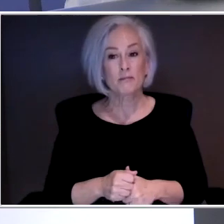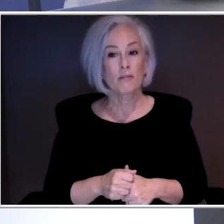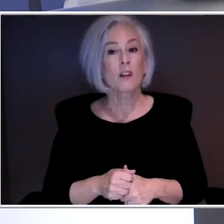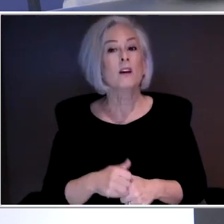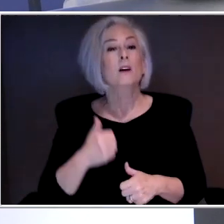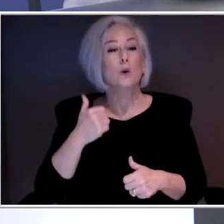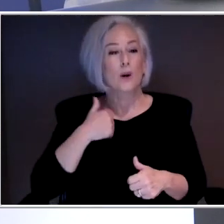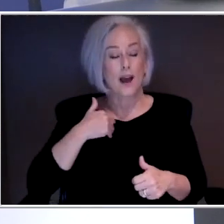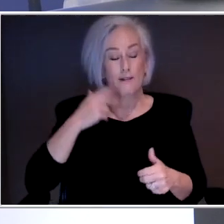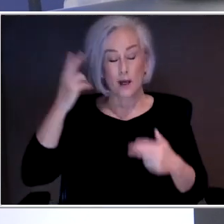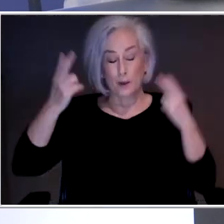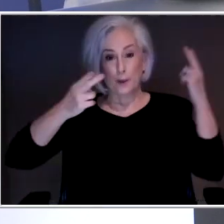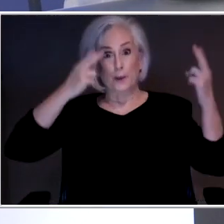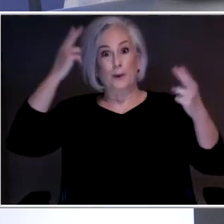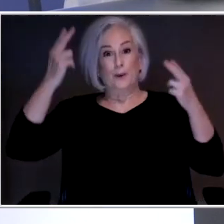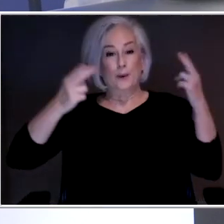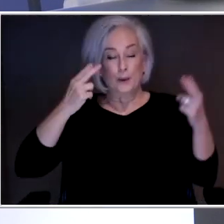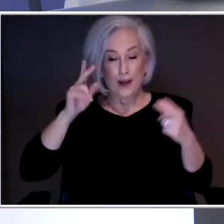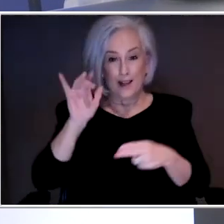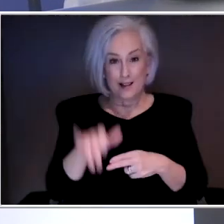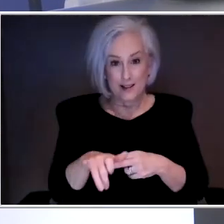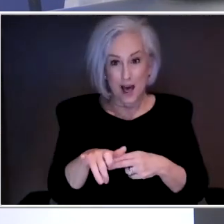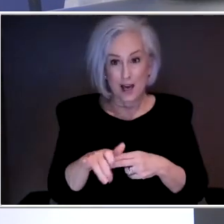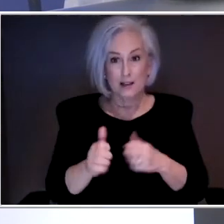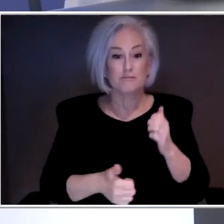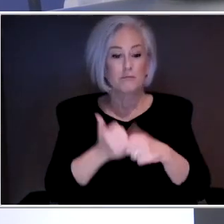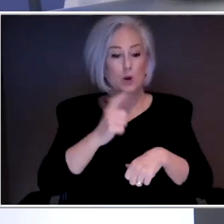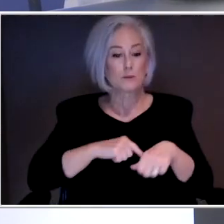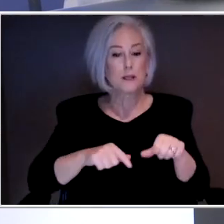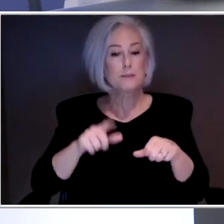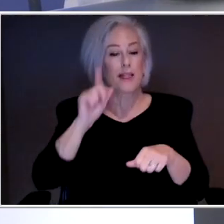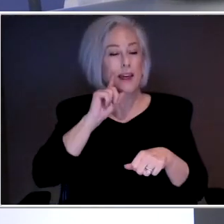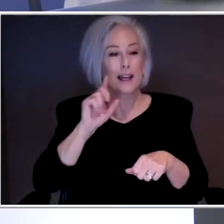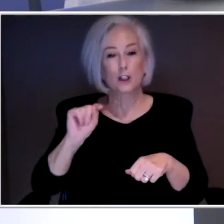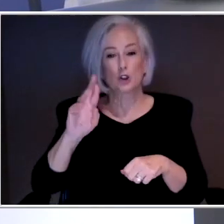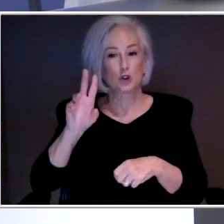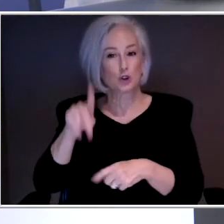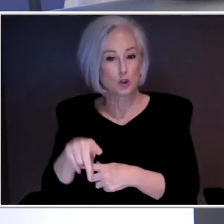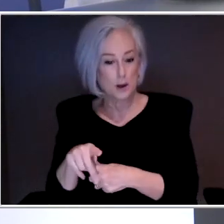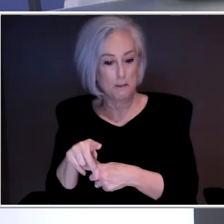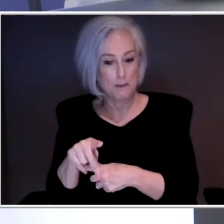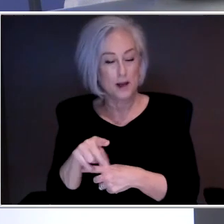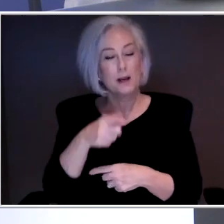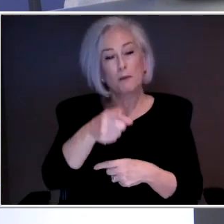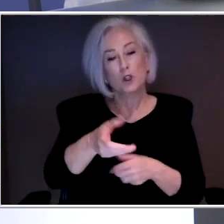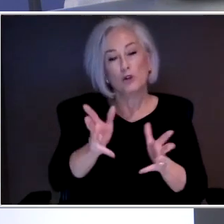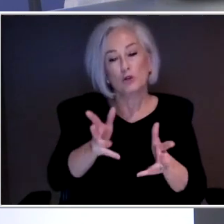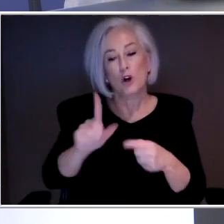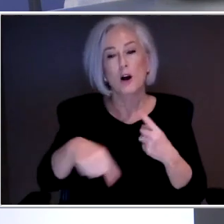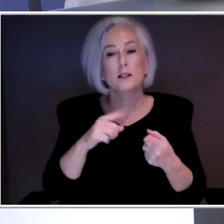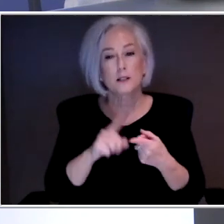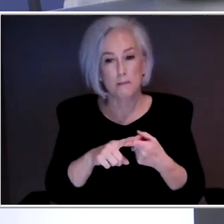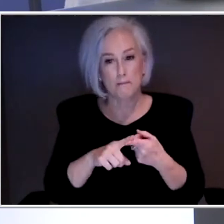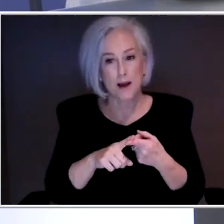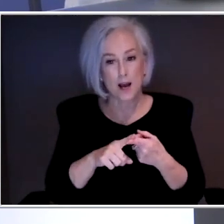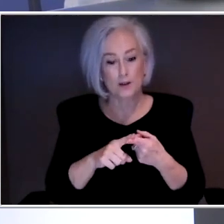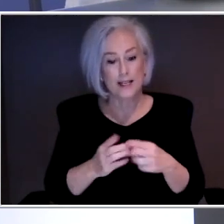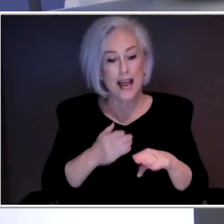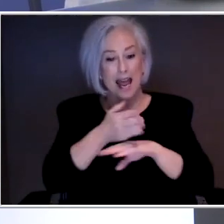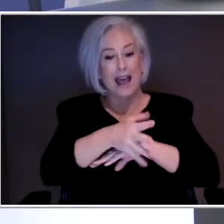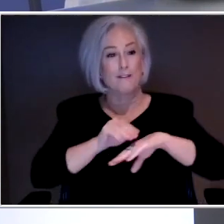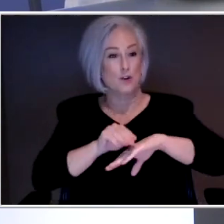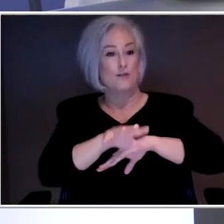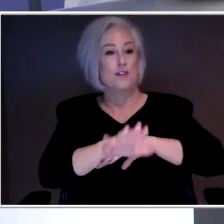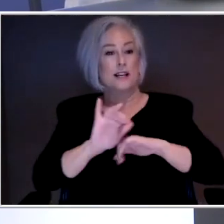very first effect known as the trip. That's what most people think of when they hear psychedelics. But then you've talked about the after effects and how it's important